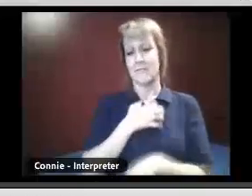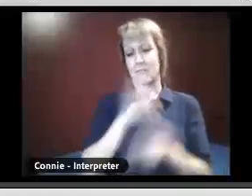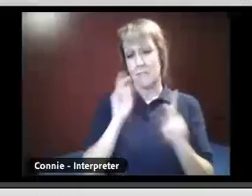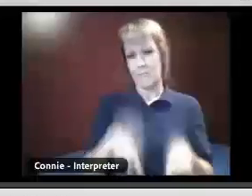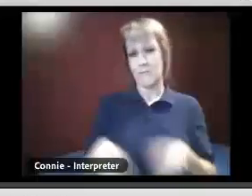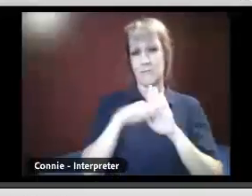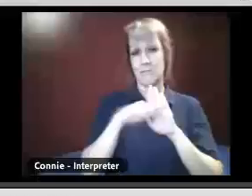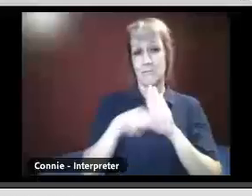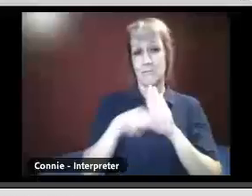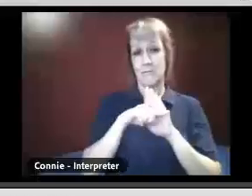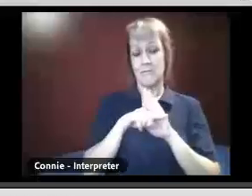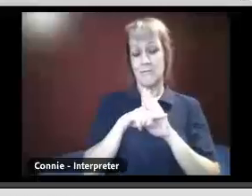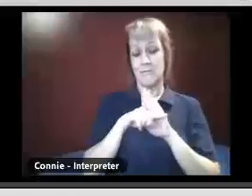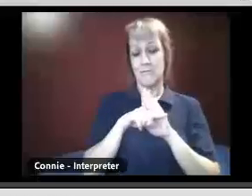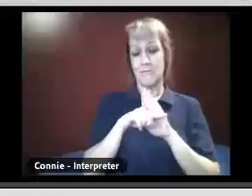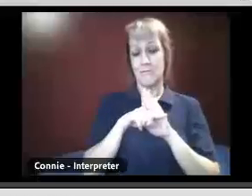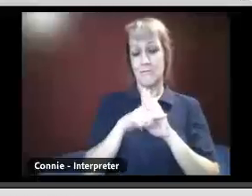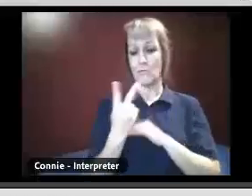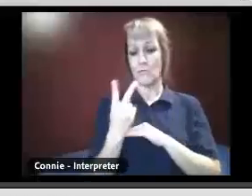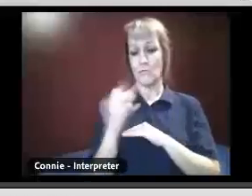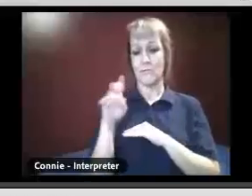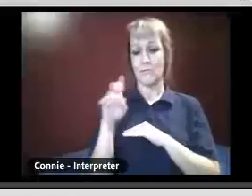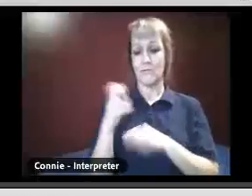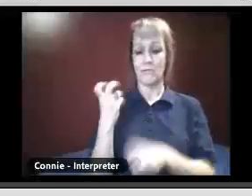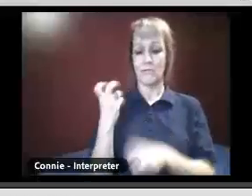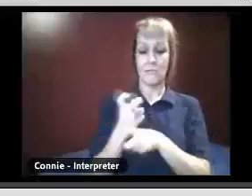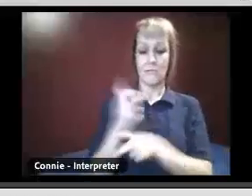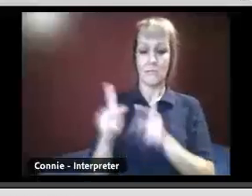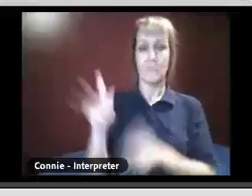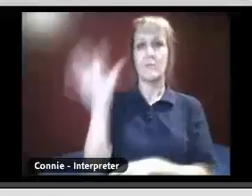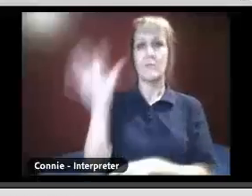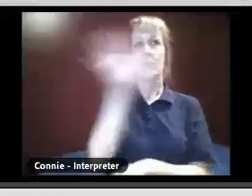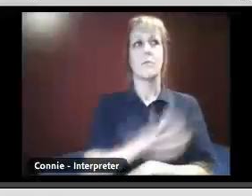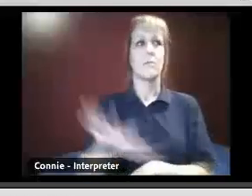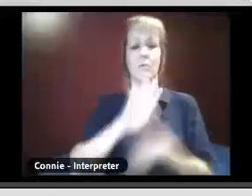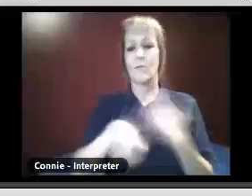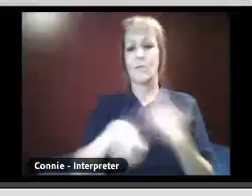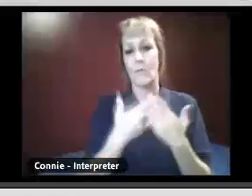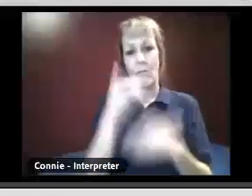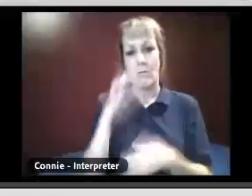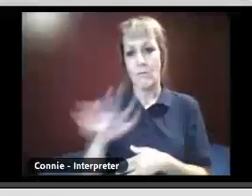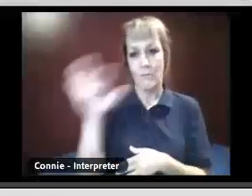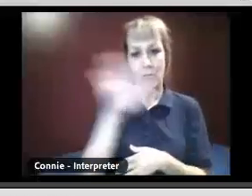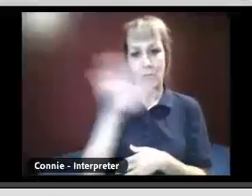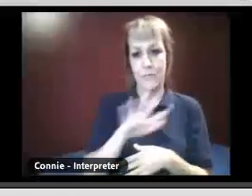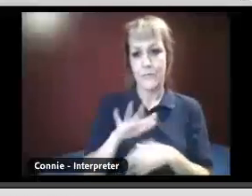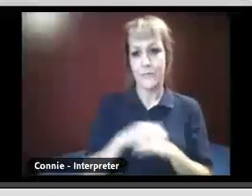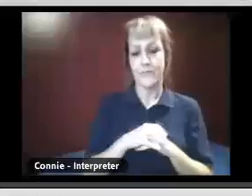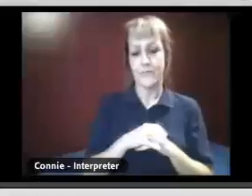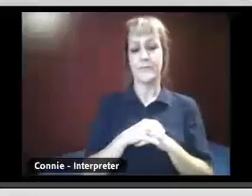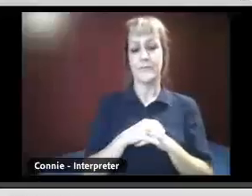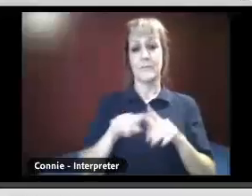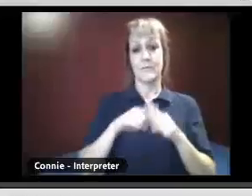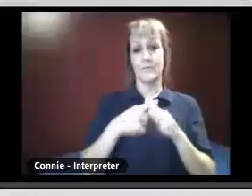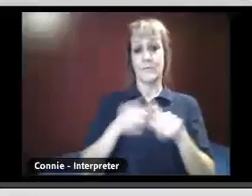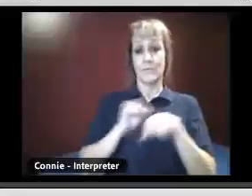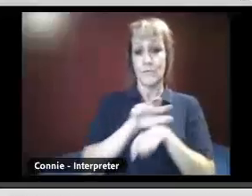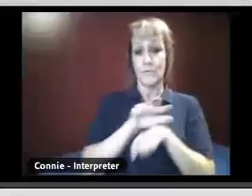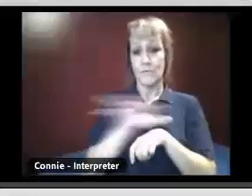negativist, two styles of difficult people, are everywhere. However, it's beginning to affect others.